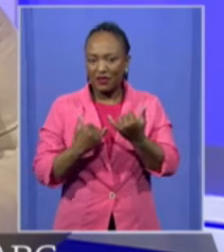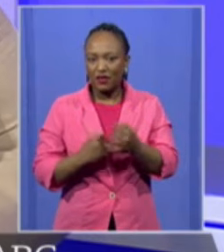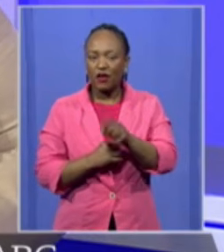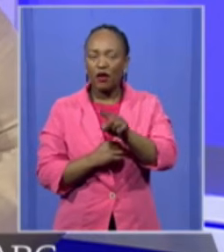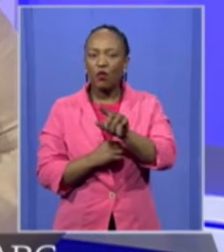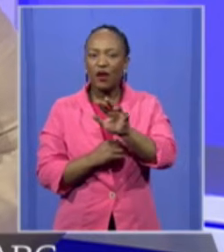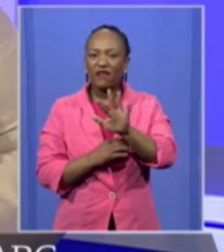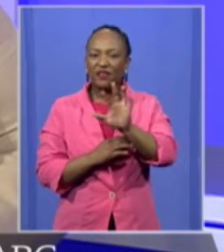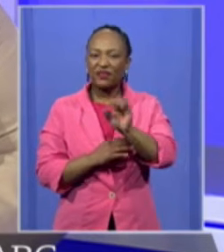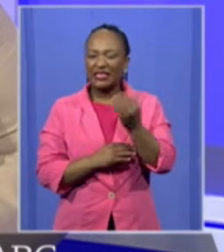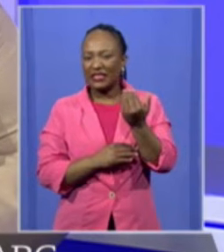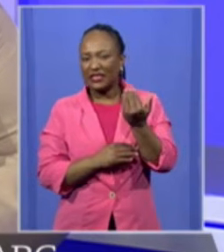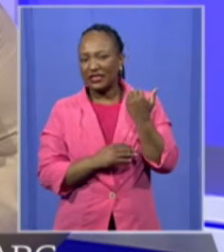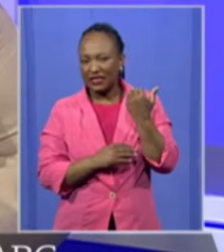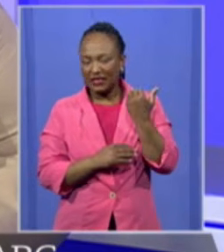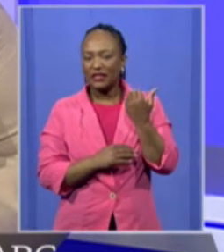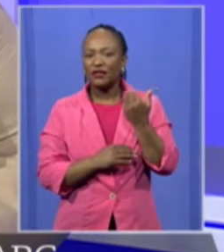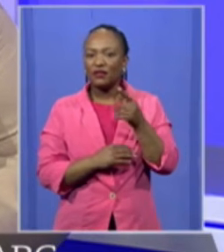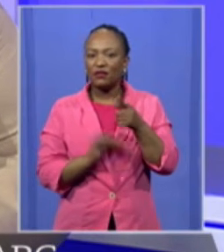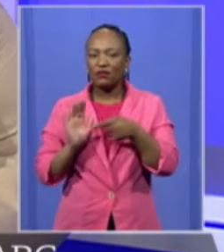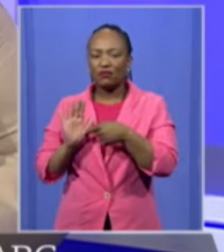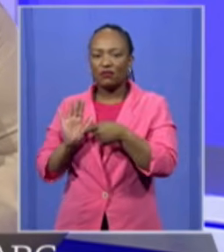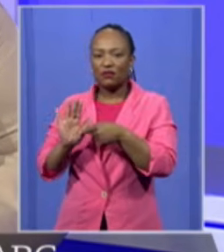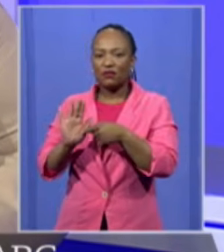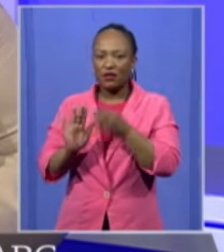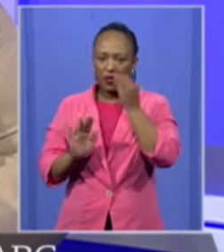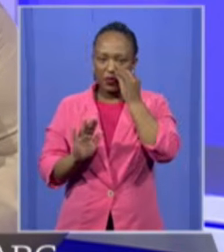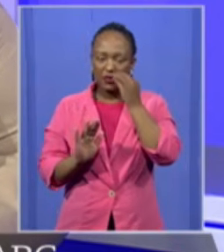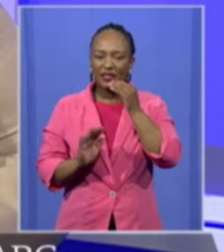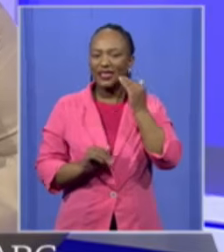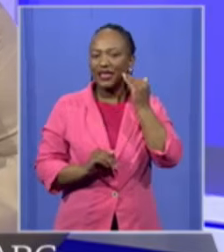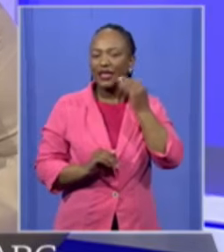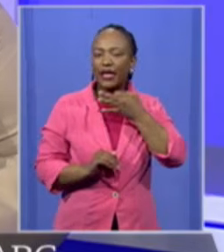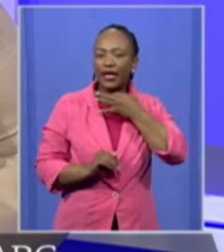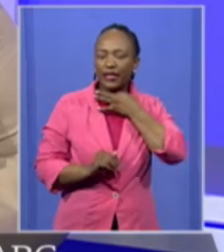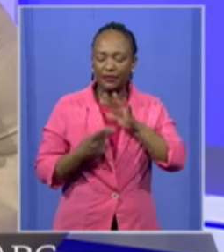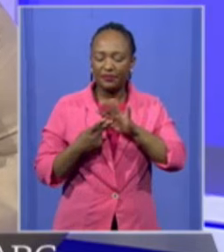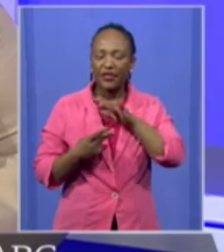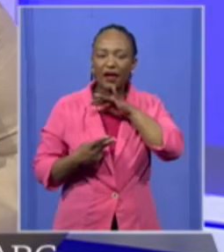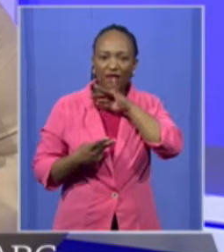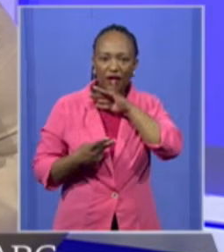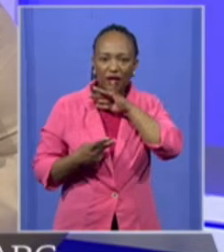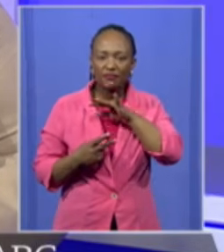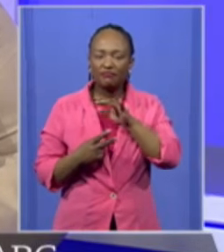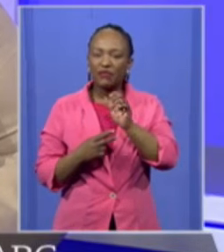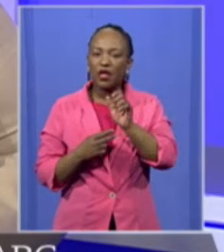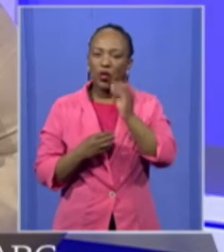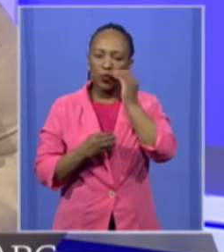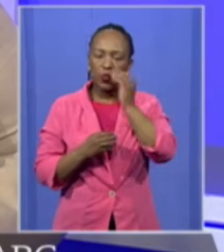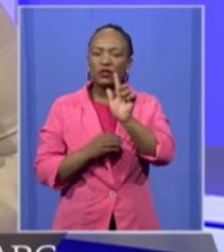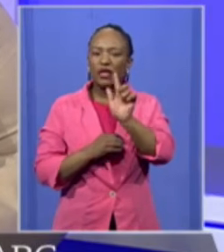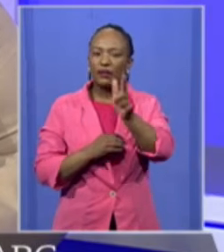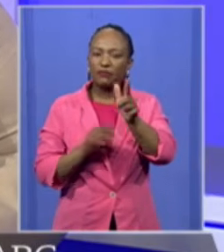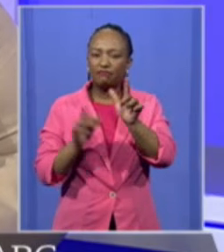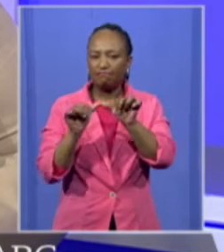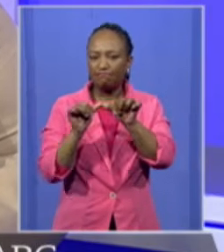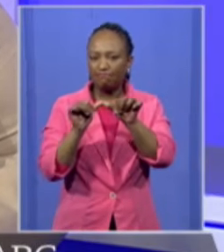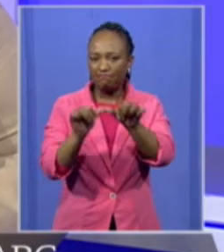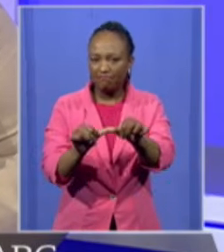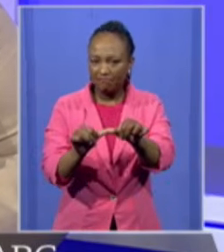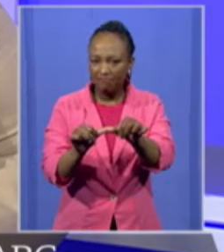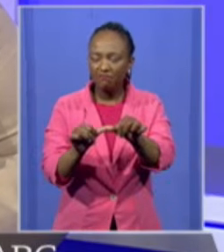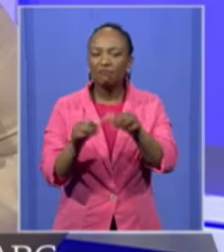1950 moo ho neng ho haswa ka puo ya Senyesemane le Afrikaans. empa ha dilemo di ntse di tsamaya ho ile